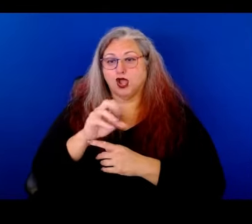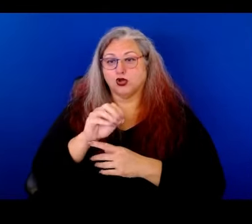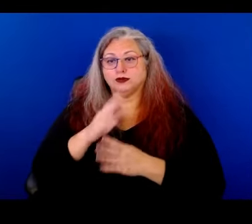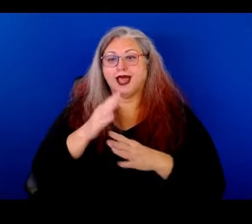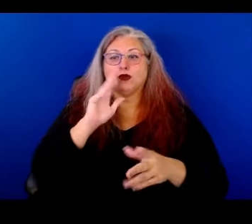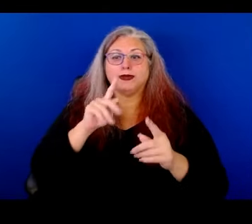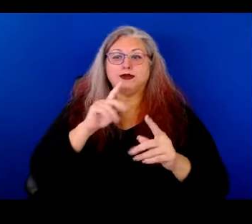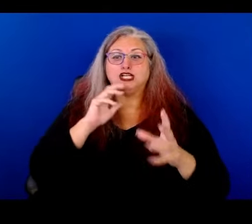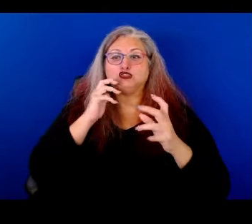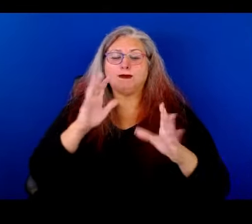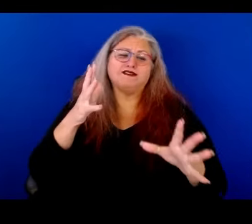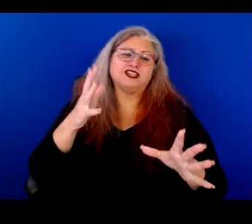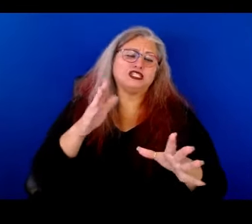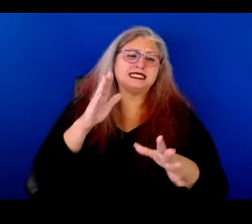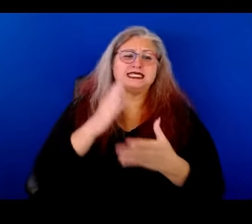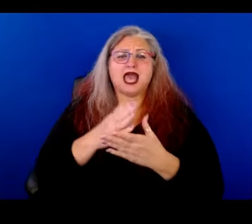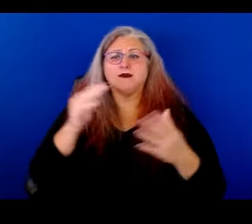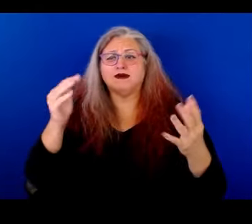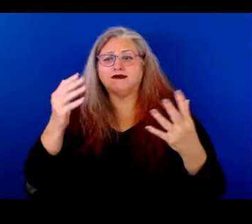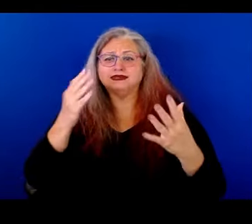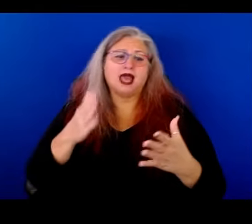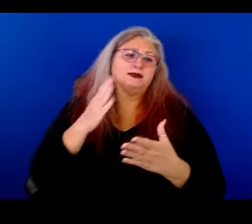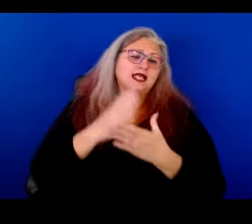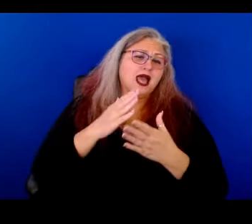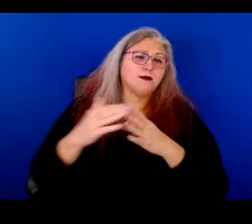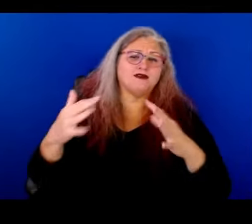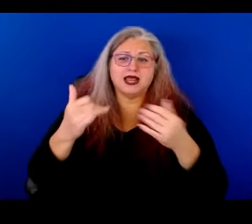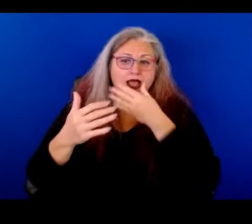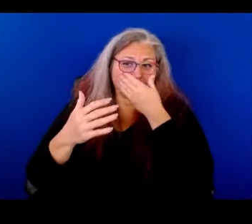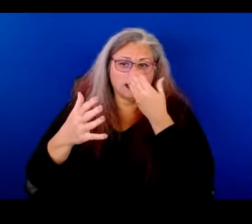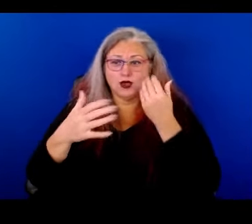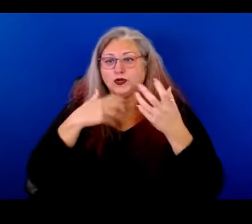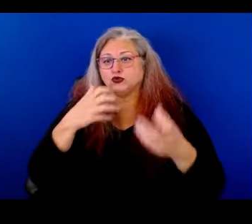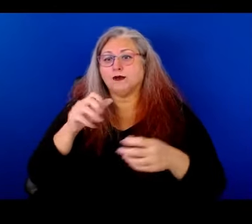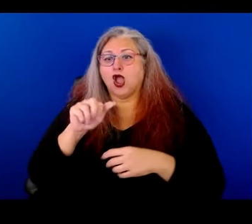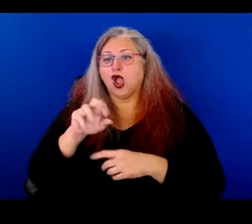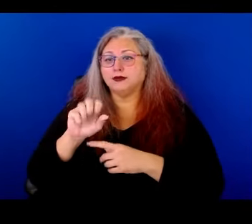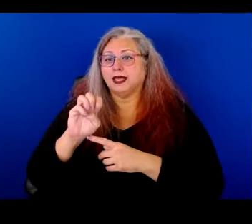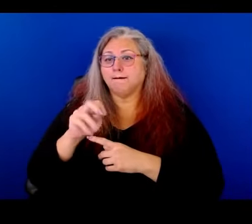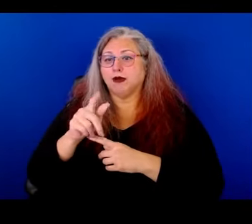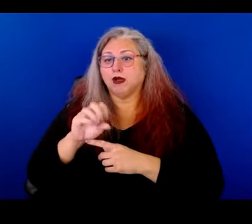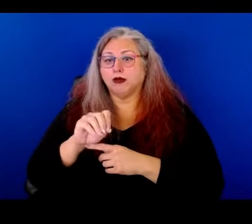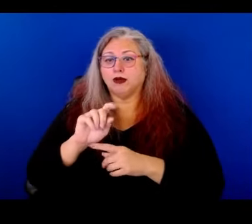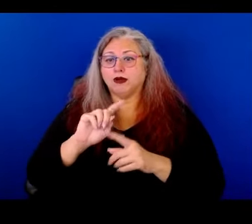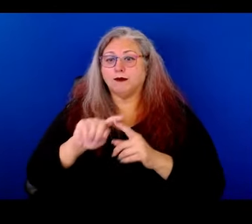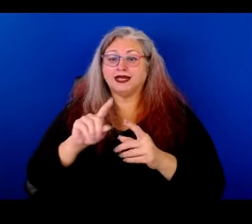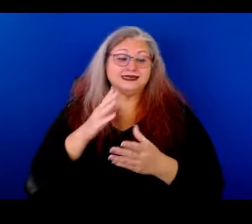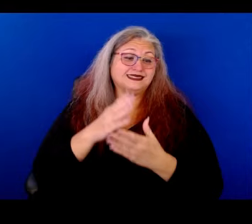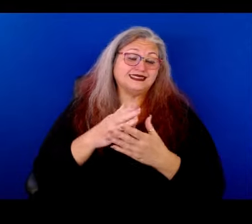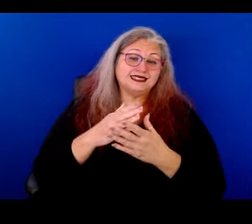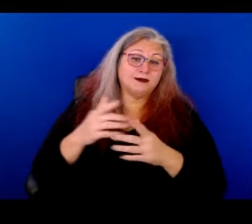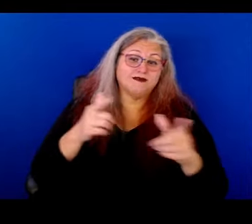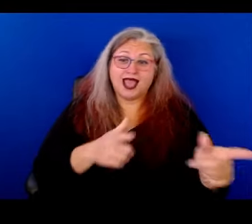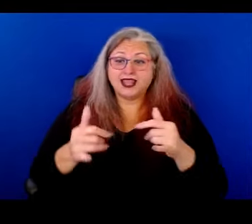know people are like, you were screaming ceasefire now. Now you're screaming arms embargo. Ceasefire now.